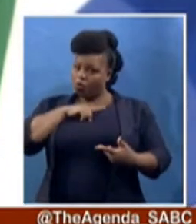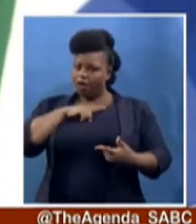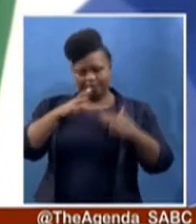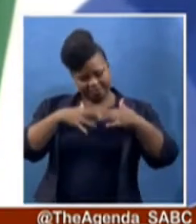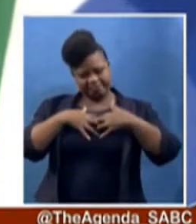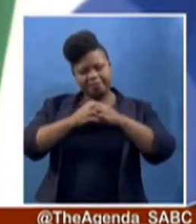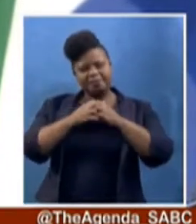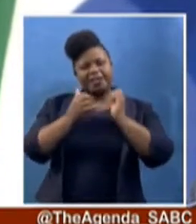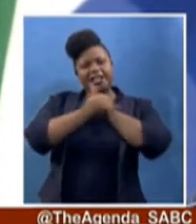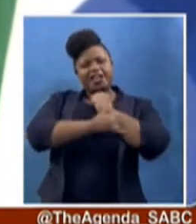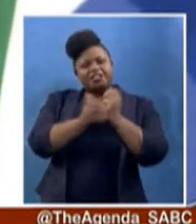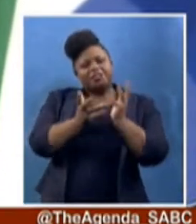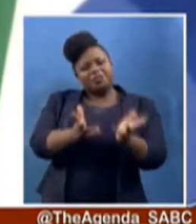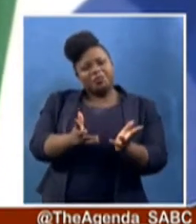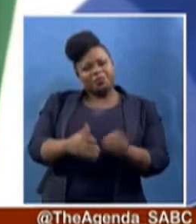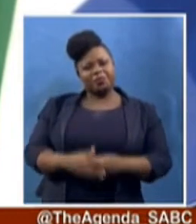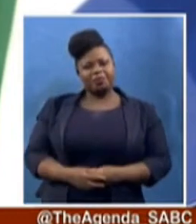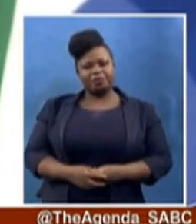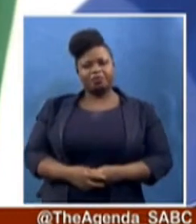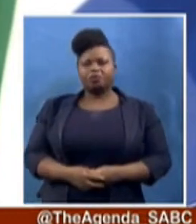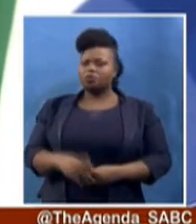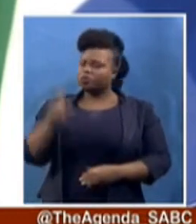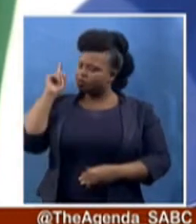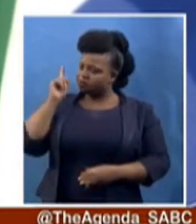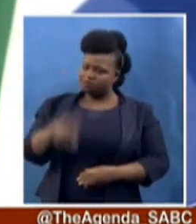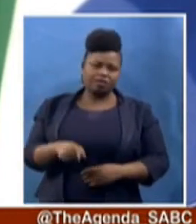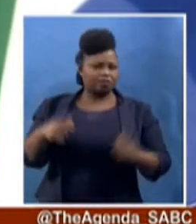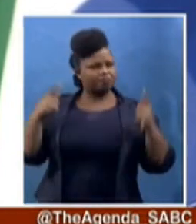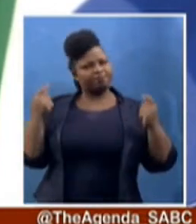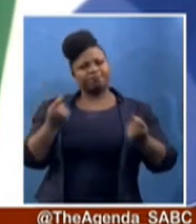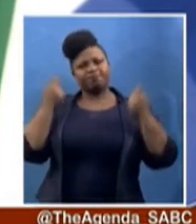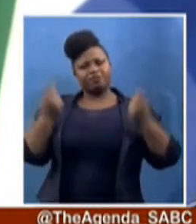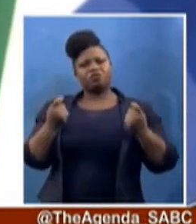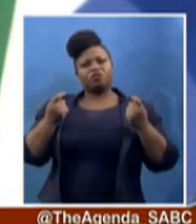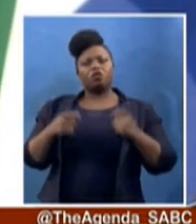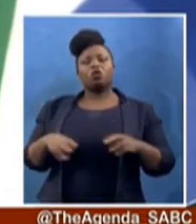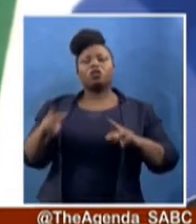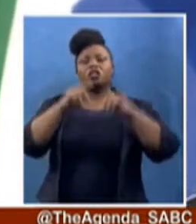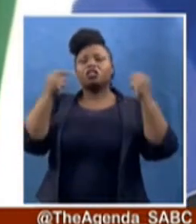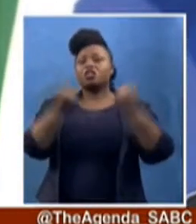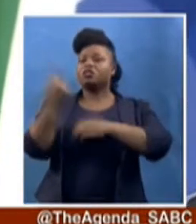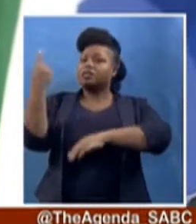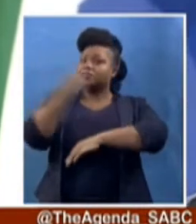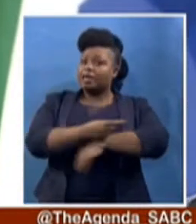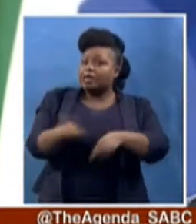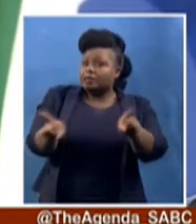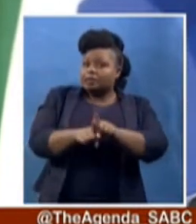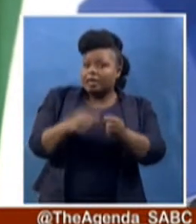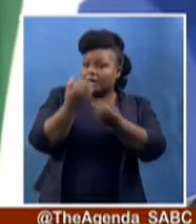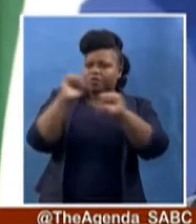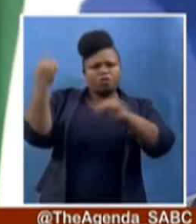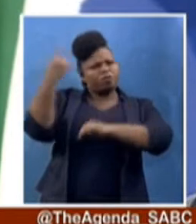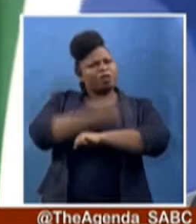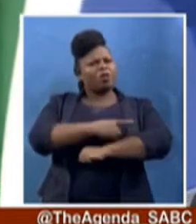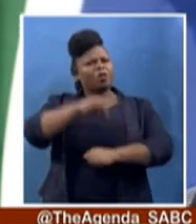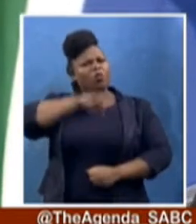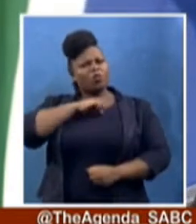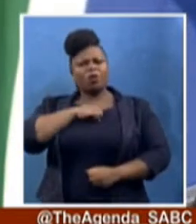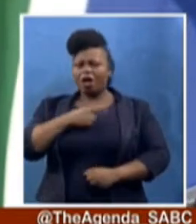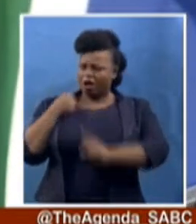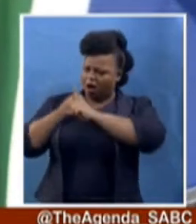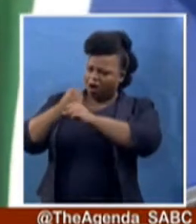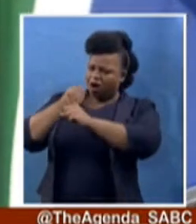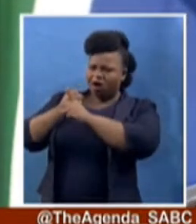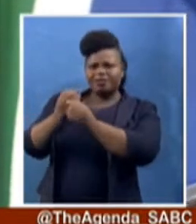must celebrate our national day like Freedom Day because it was hard fought for. We got